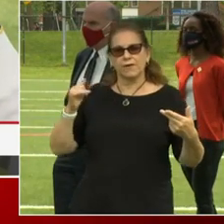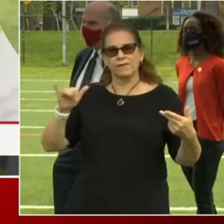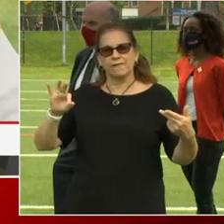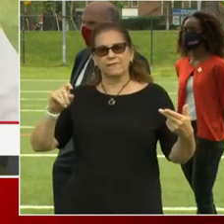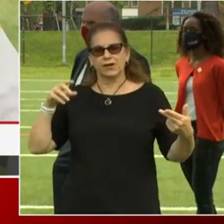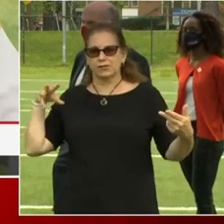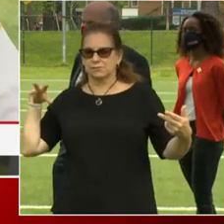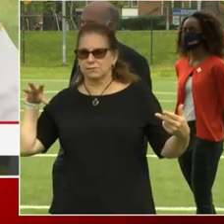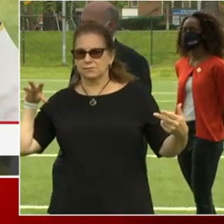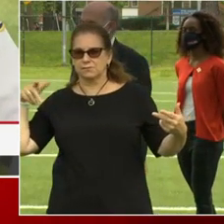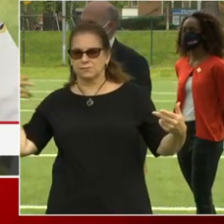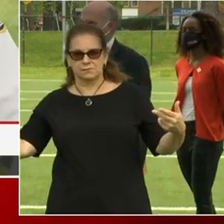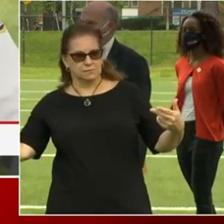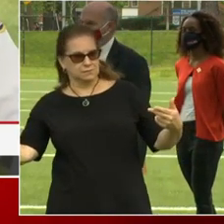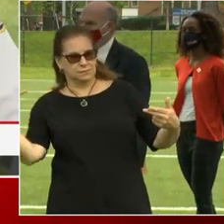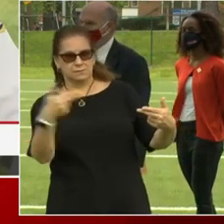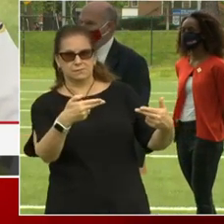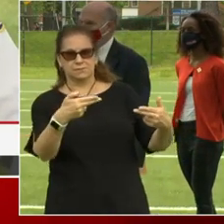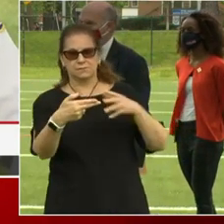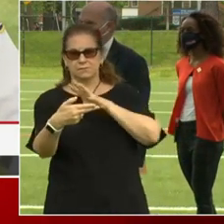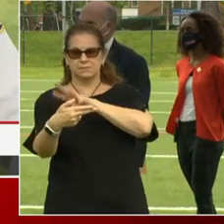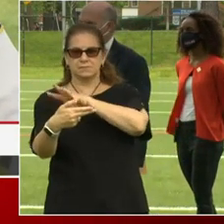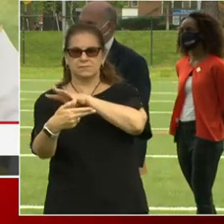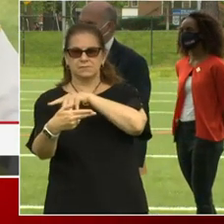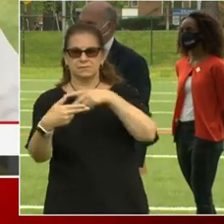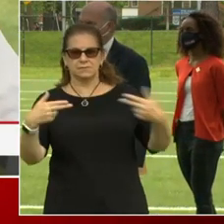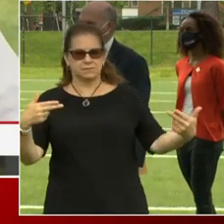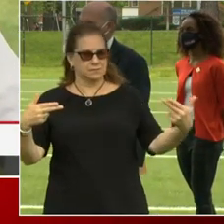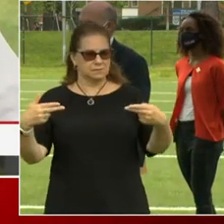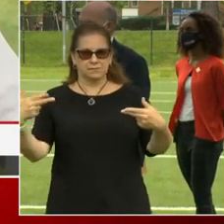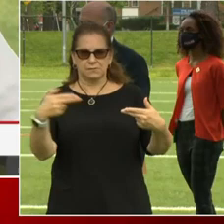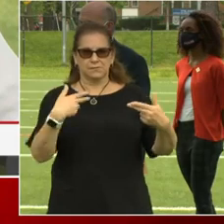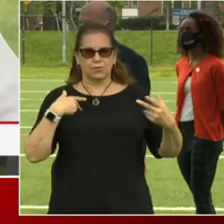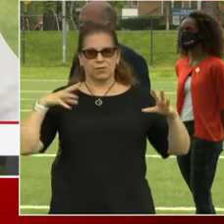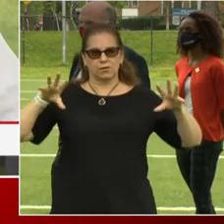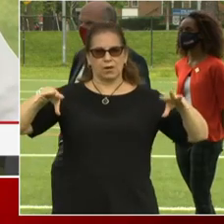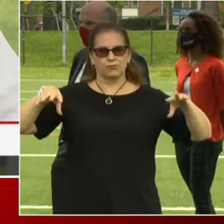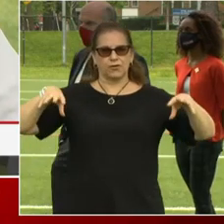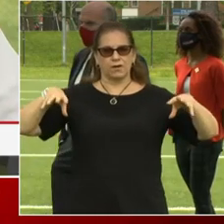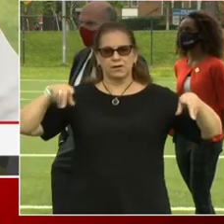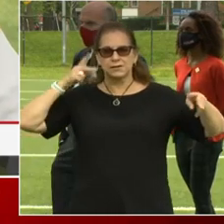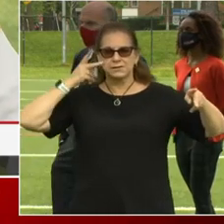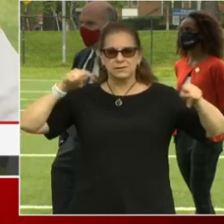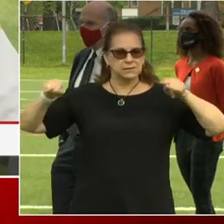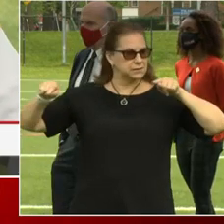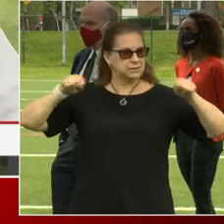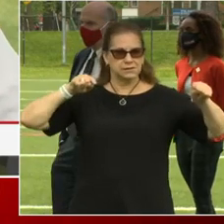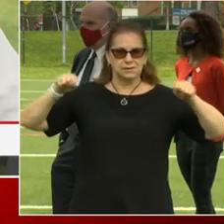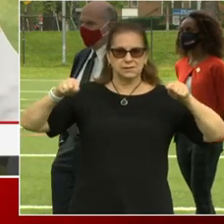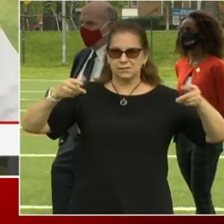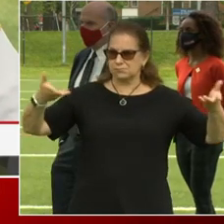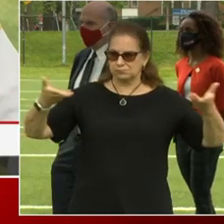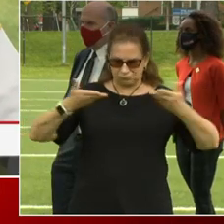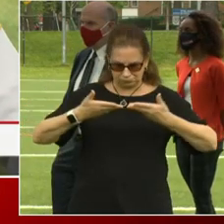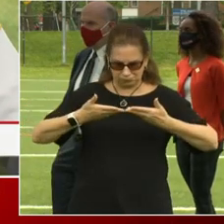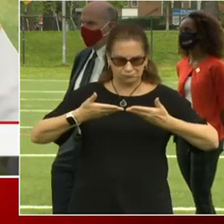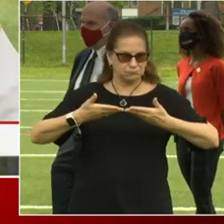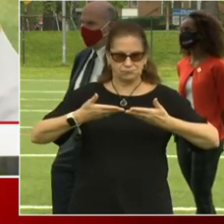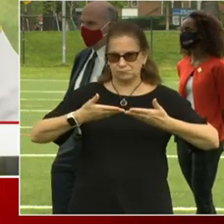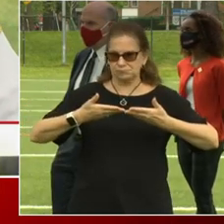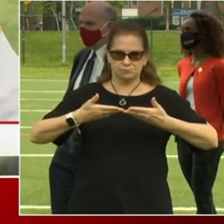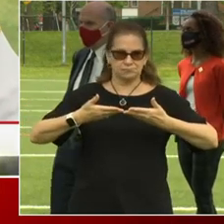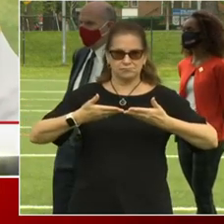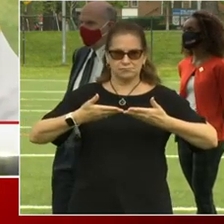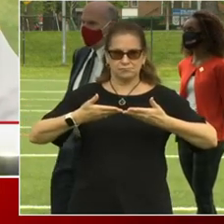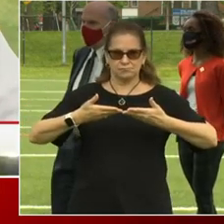camera. So we don't actually ever see him pointing the gun at that officer. Would you release the video that shows him